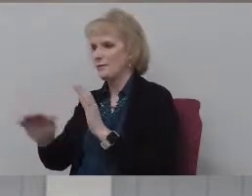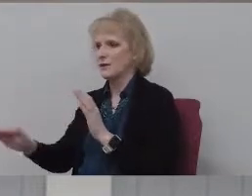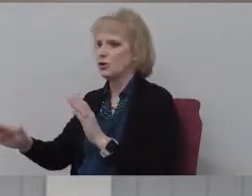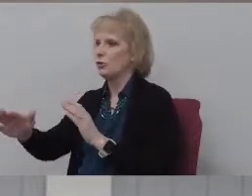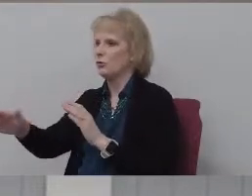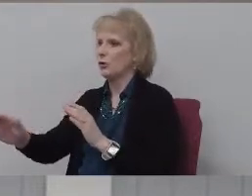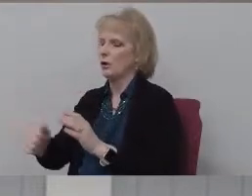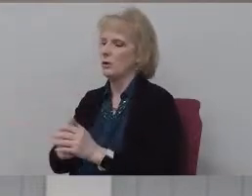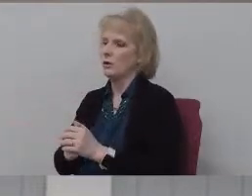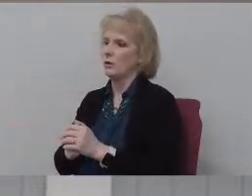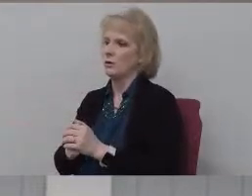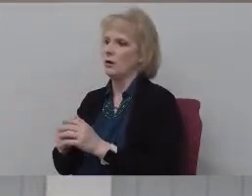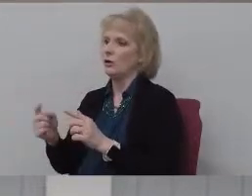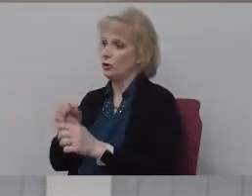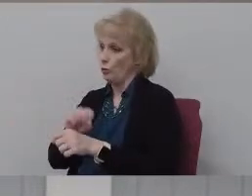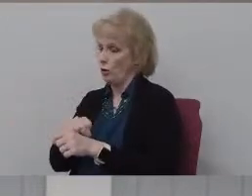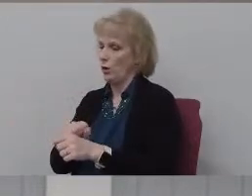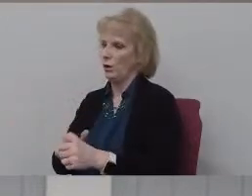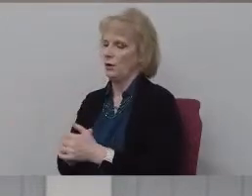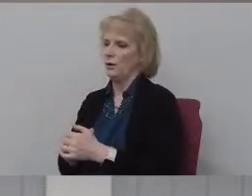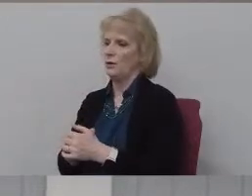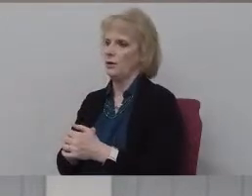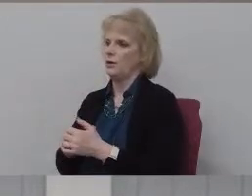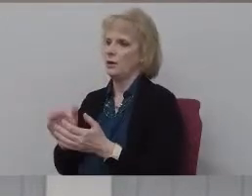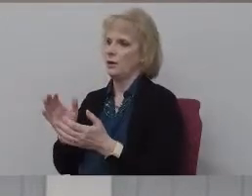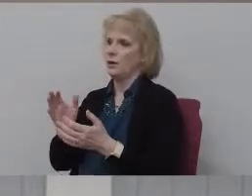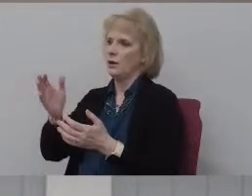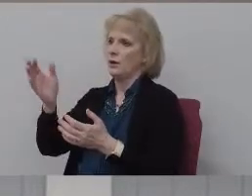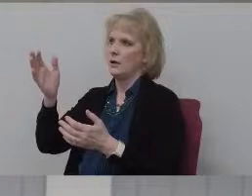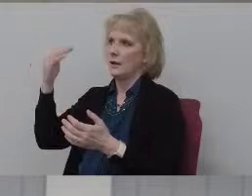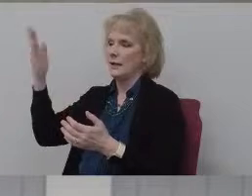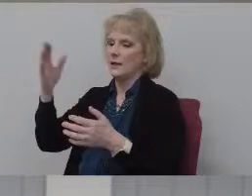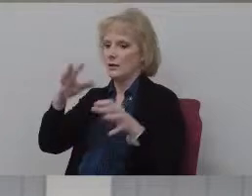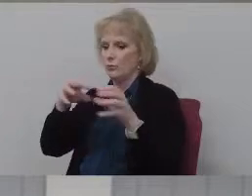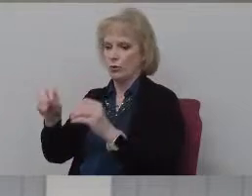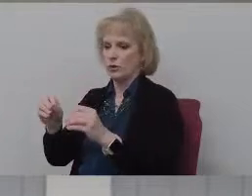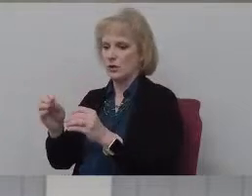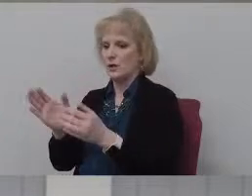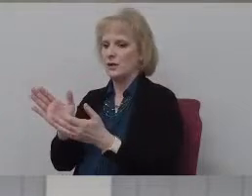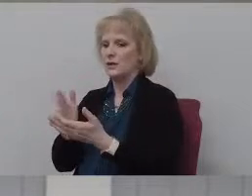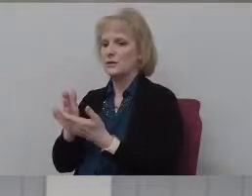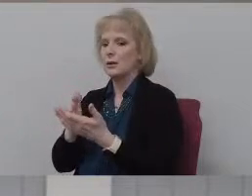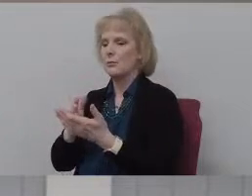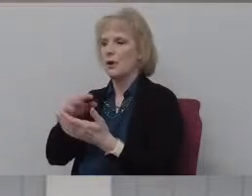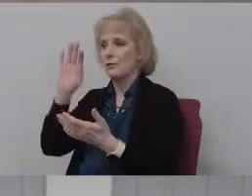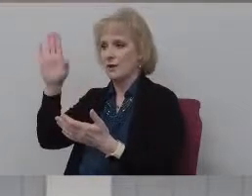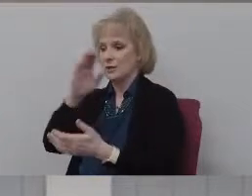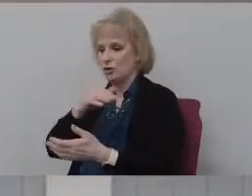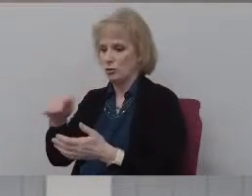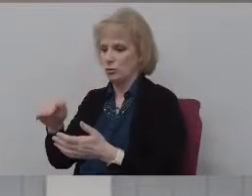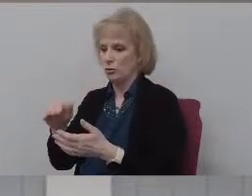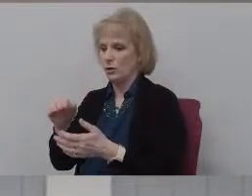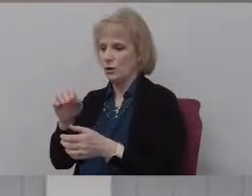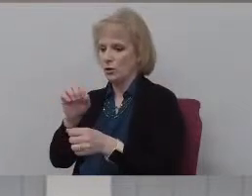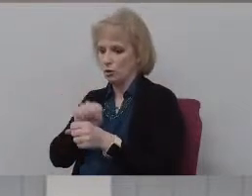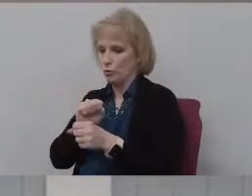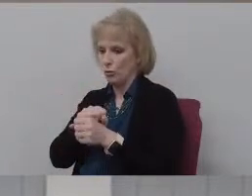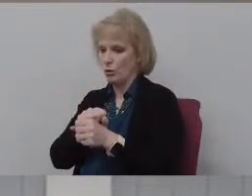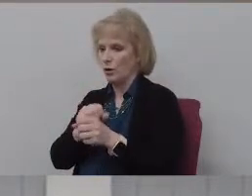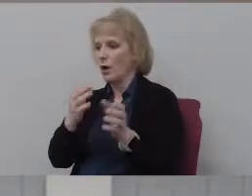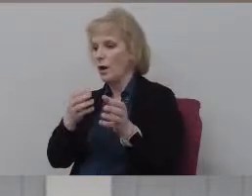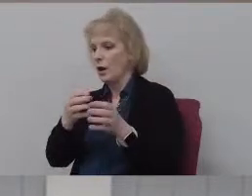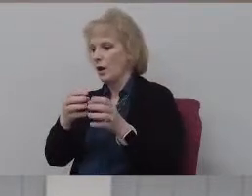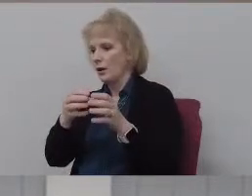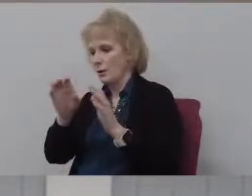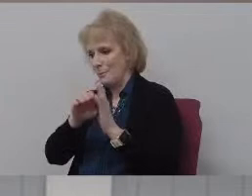What he does. He puts some of his children to work, putting the rest of his children to work. So